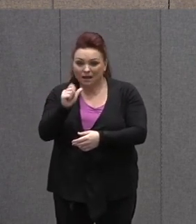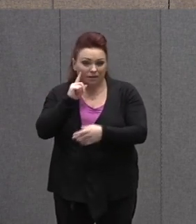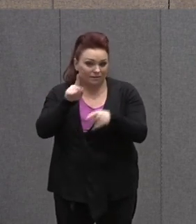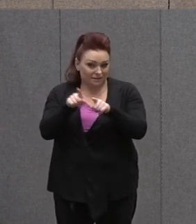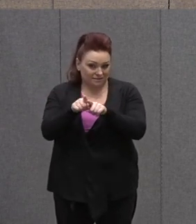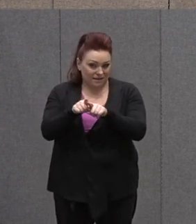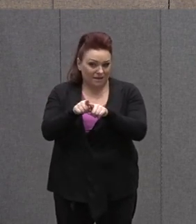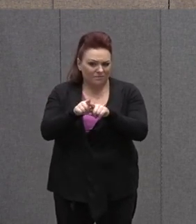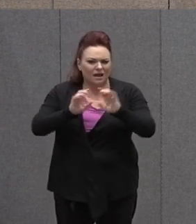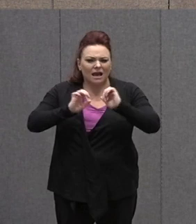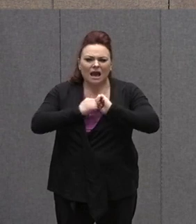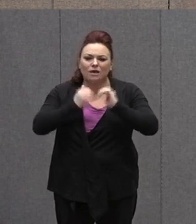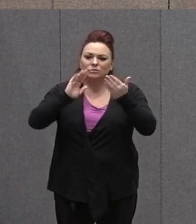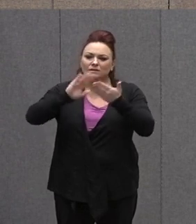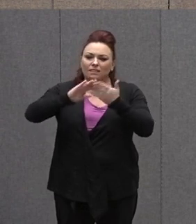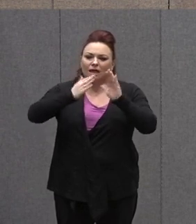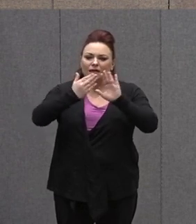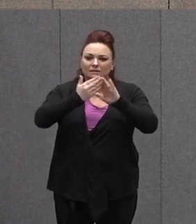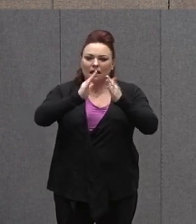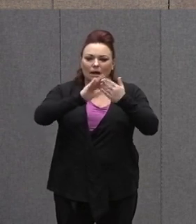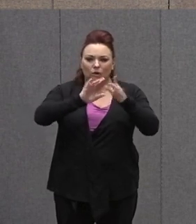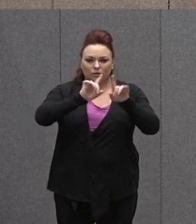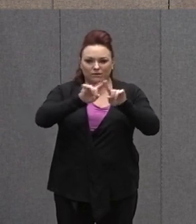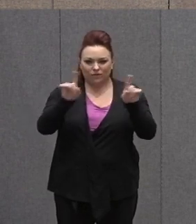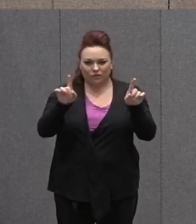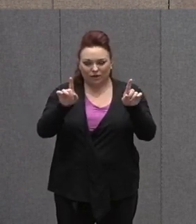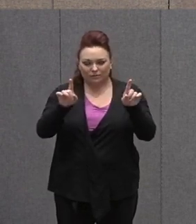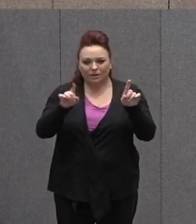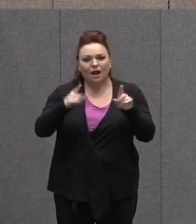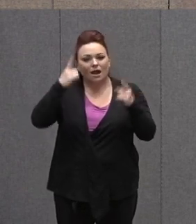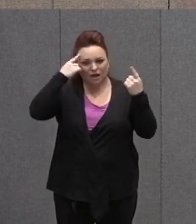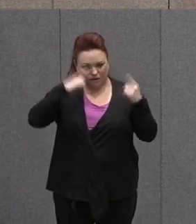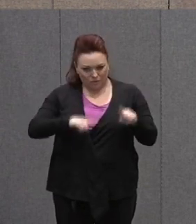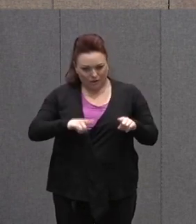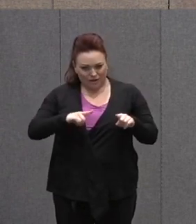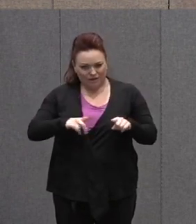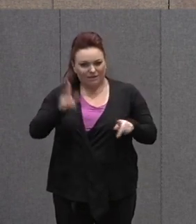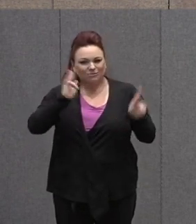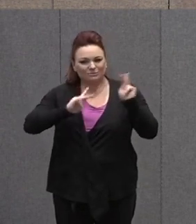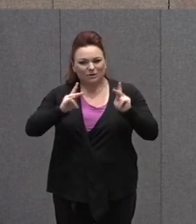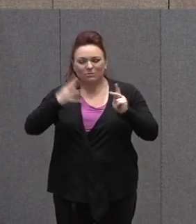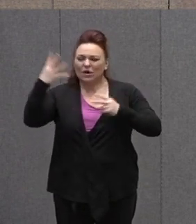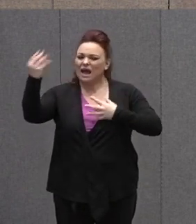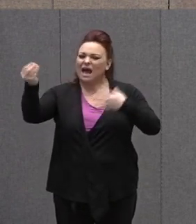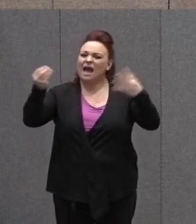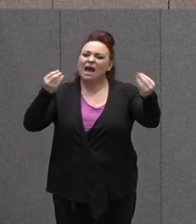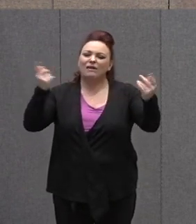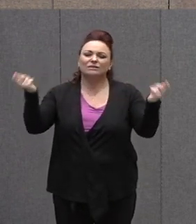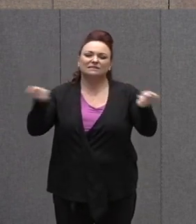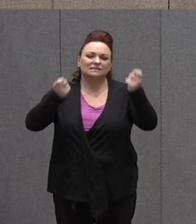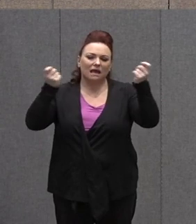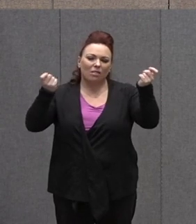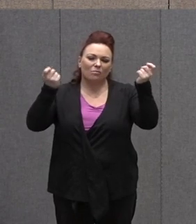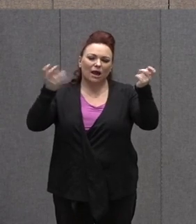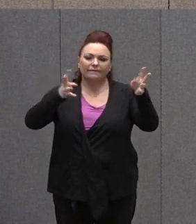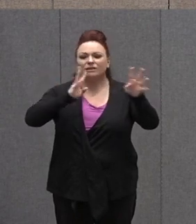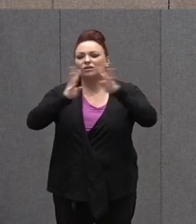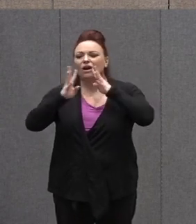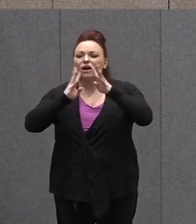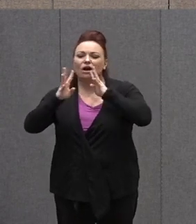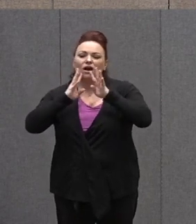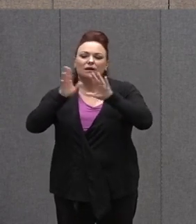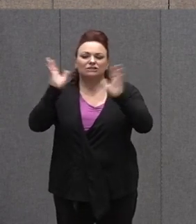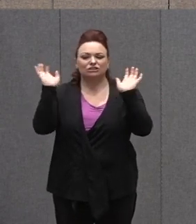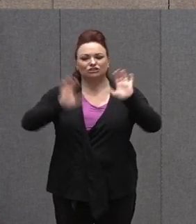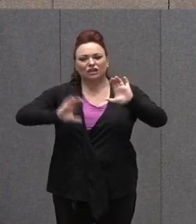different? I agree. There was people out and celebrating and talking to each other. So I'm going to put